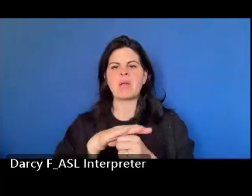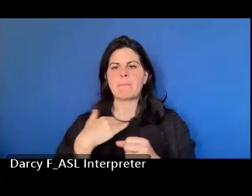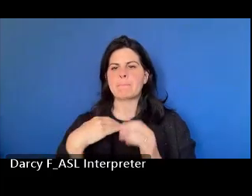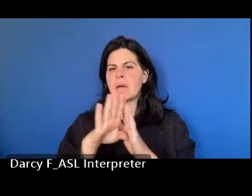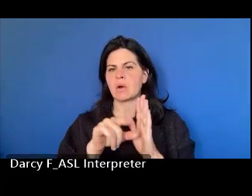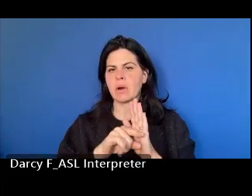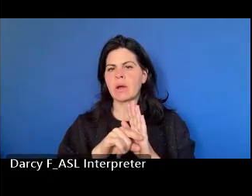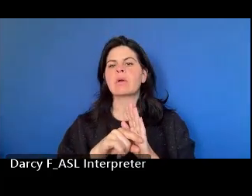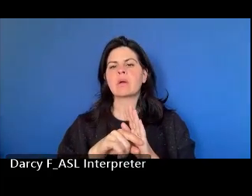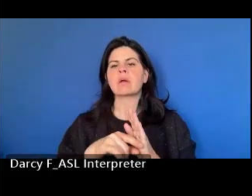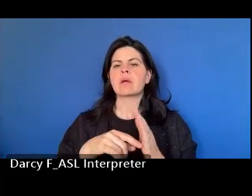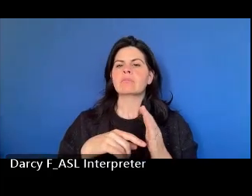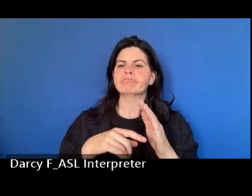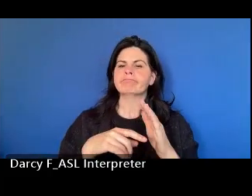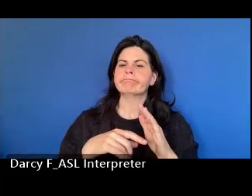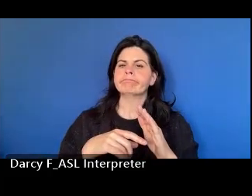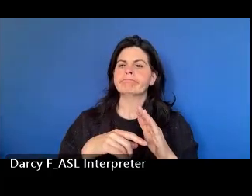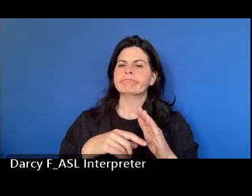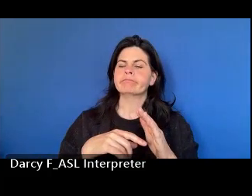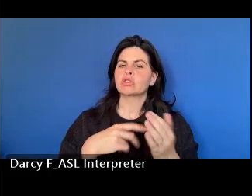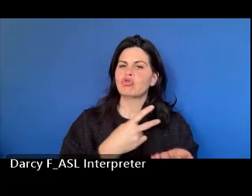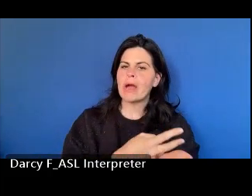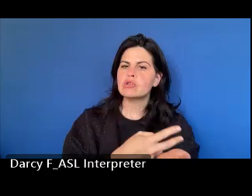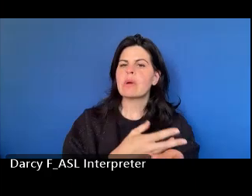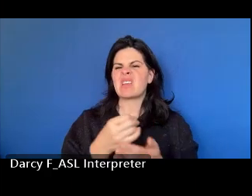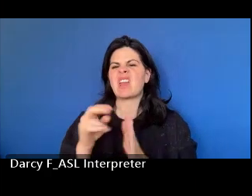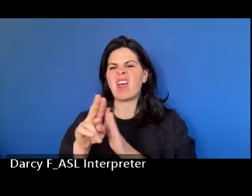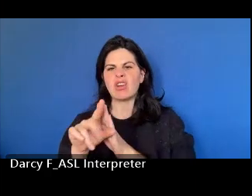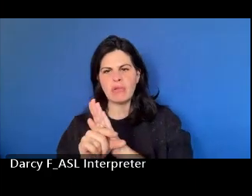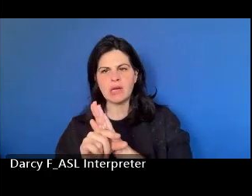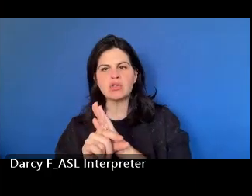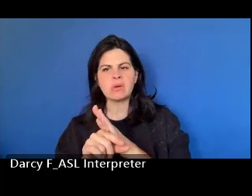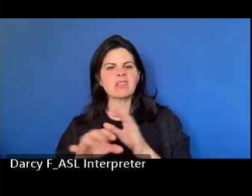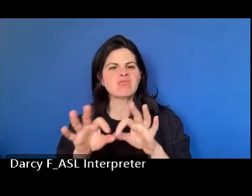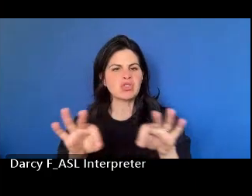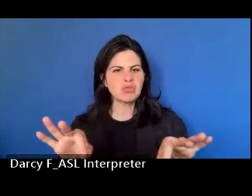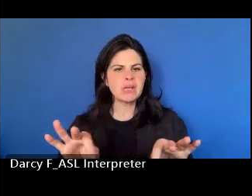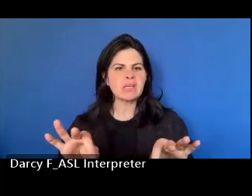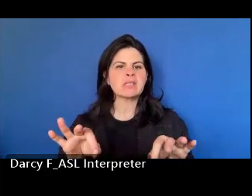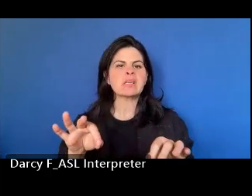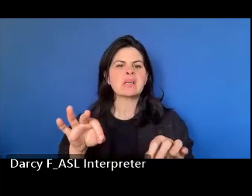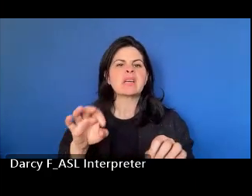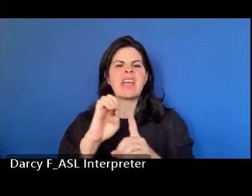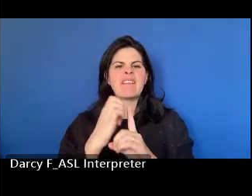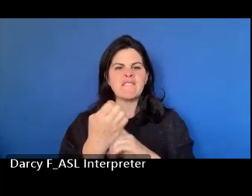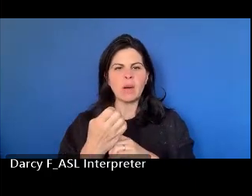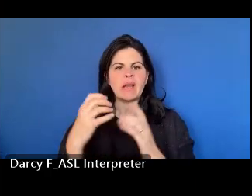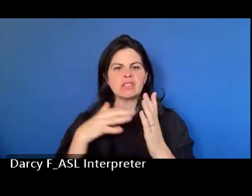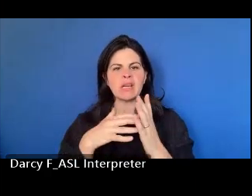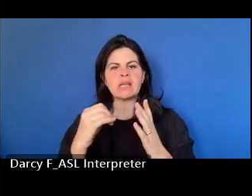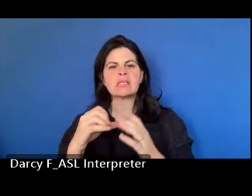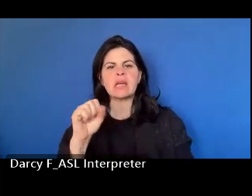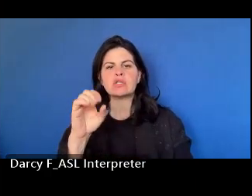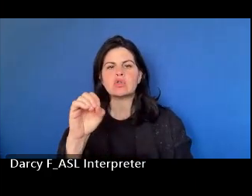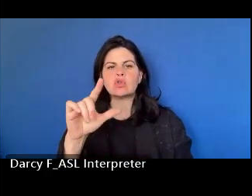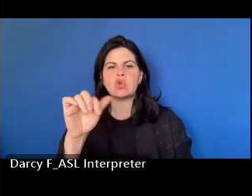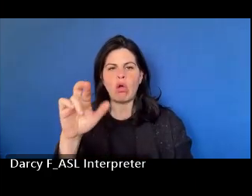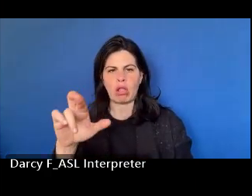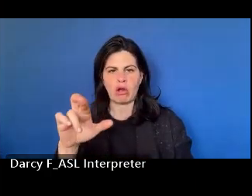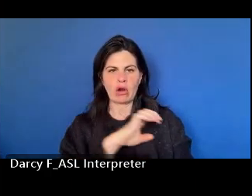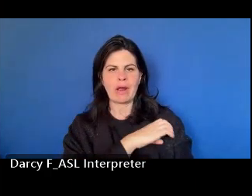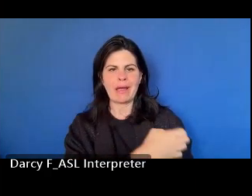in environmental studies and solar energy, have worked as an engineer in the alternative energy and energy efficiency worlds back